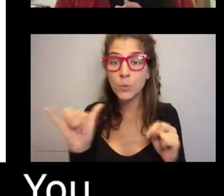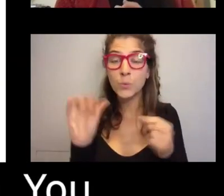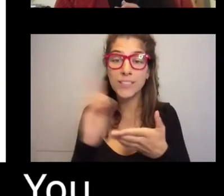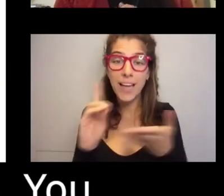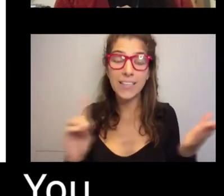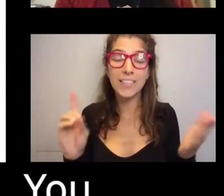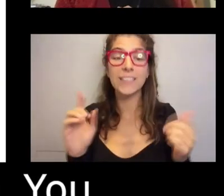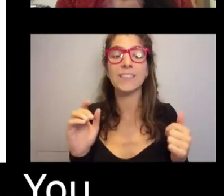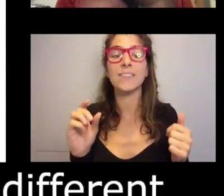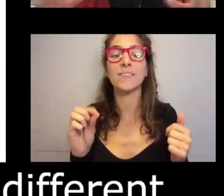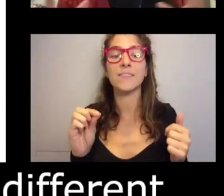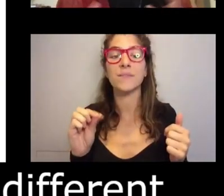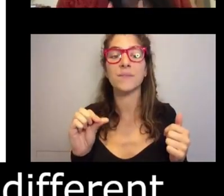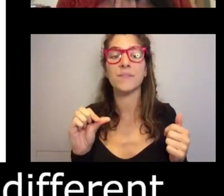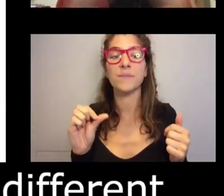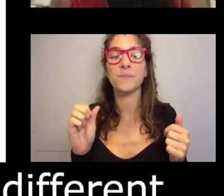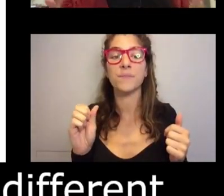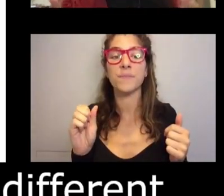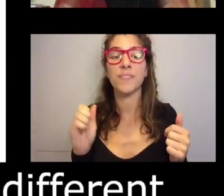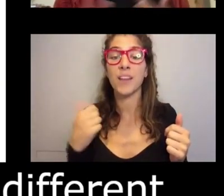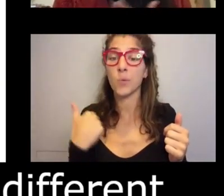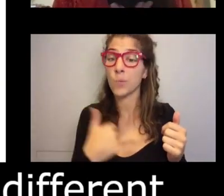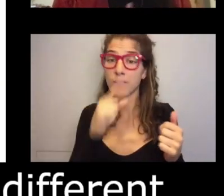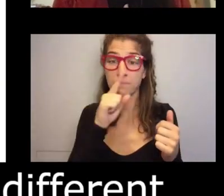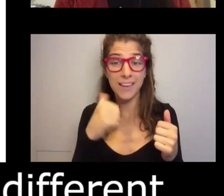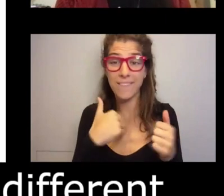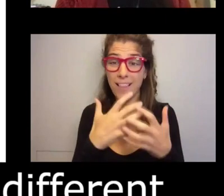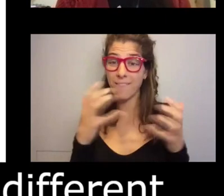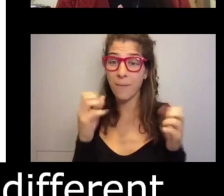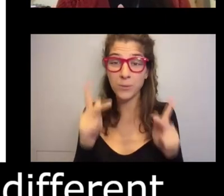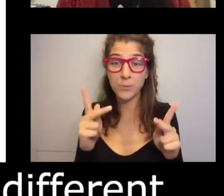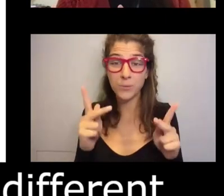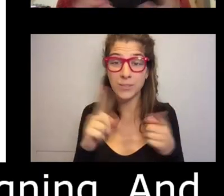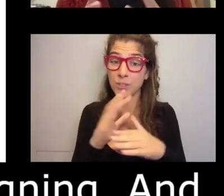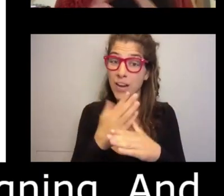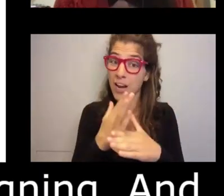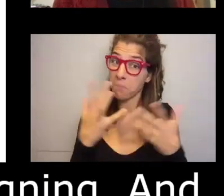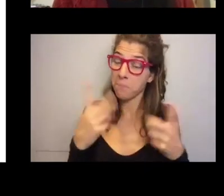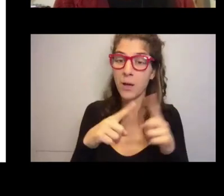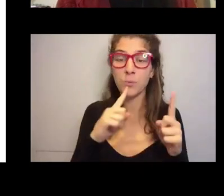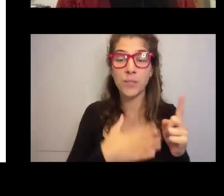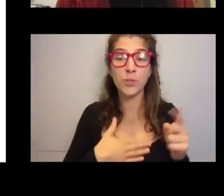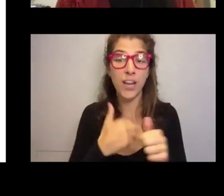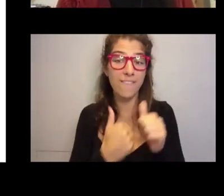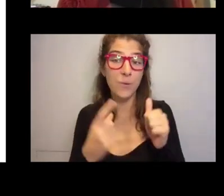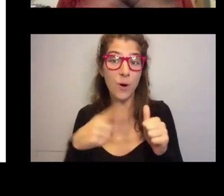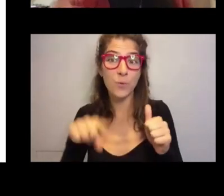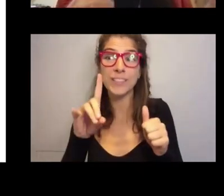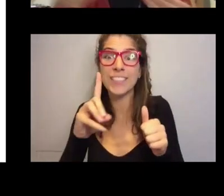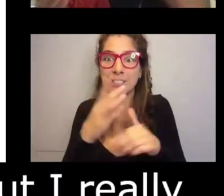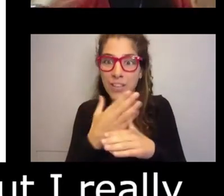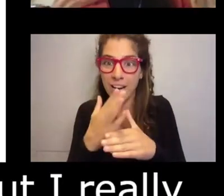designing. And we didn't have a lot of opportunity to share, but I really appreciate everyone who did share